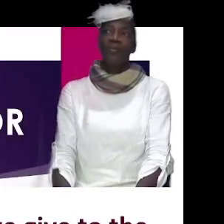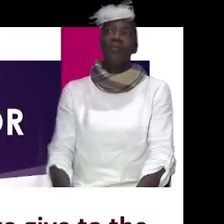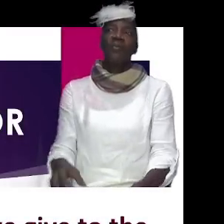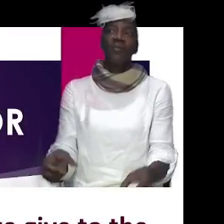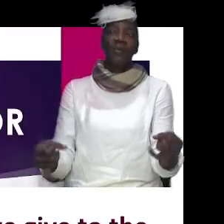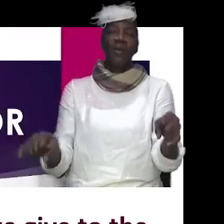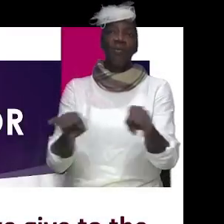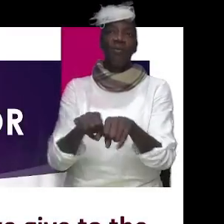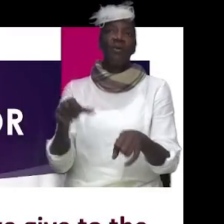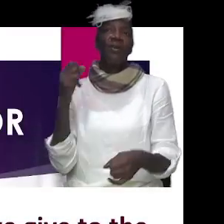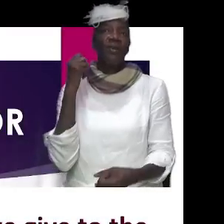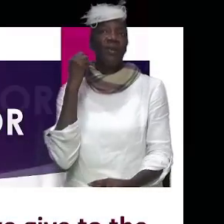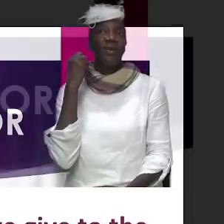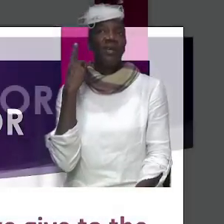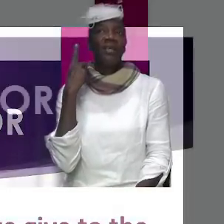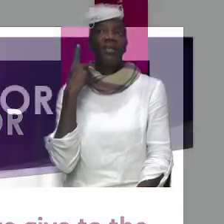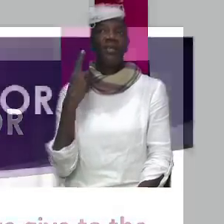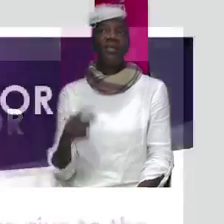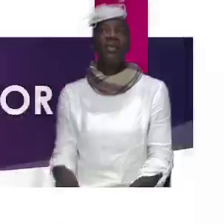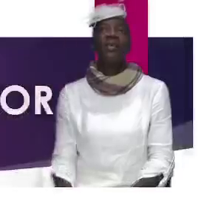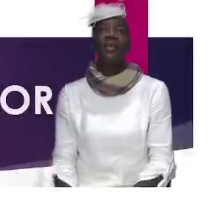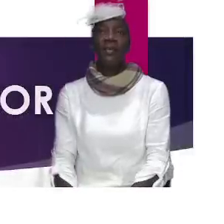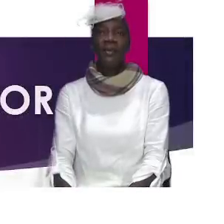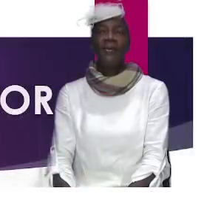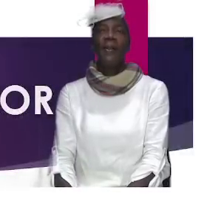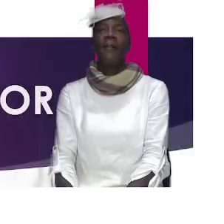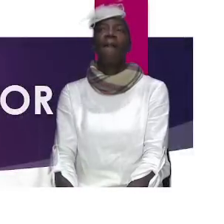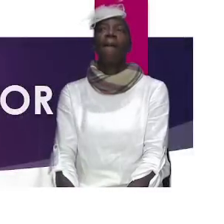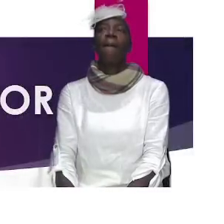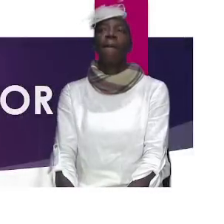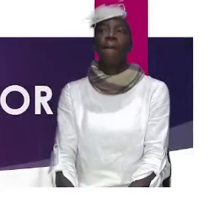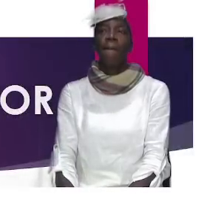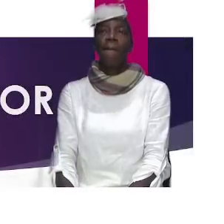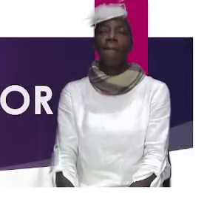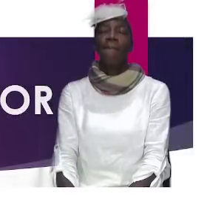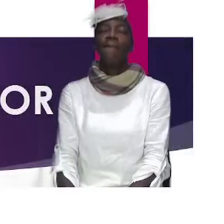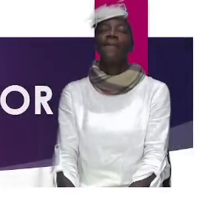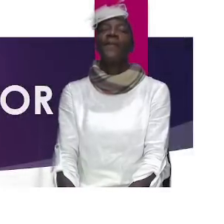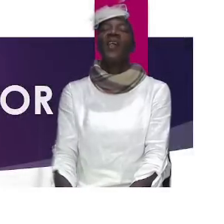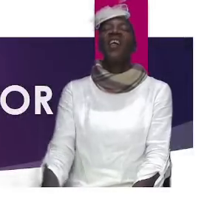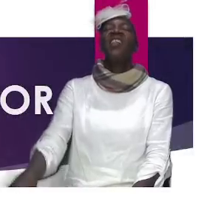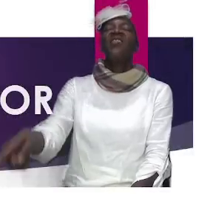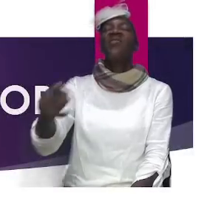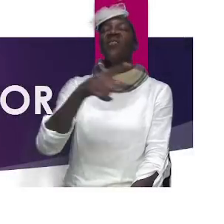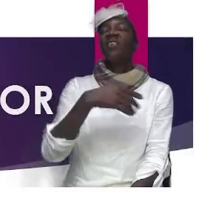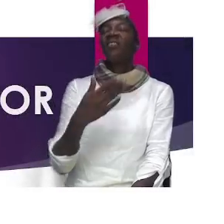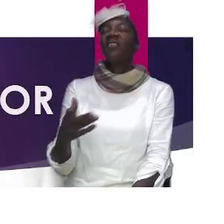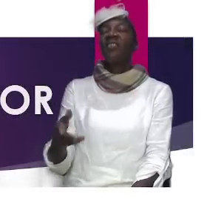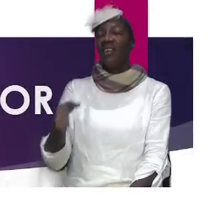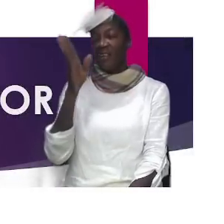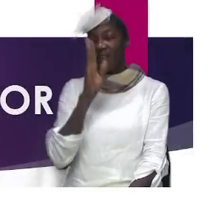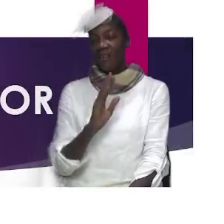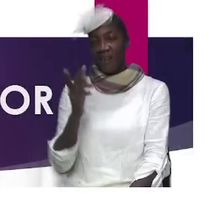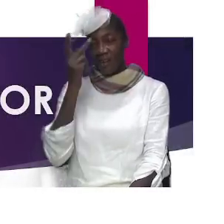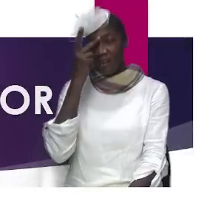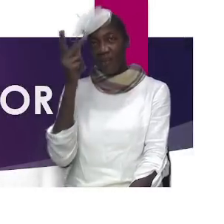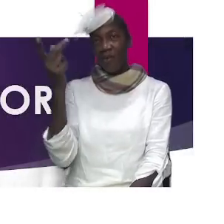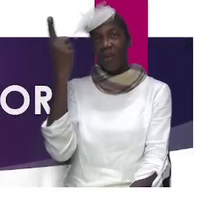understand that these are the things that he is going to be looking for. Now,